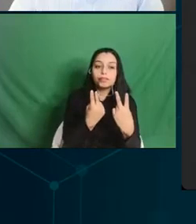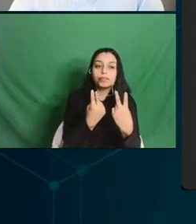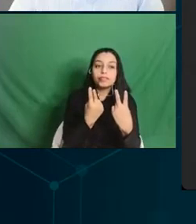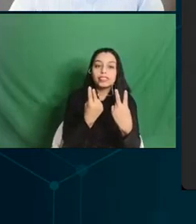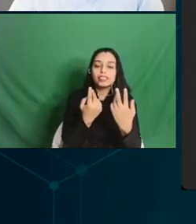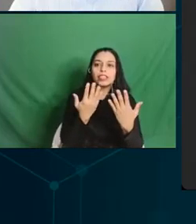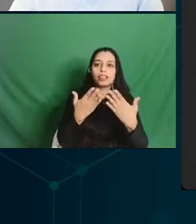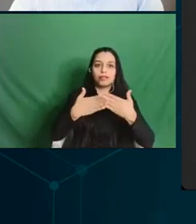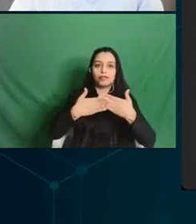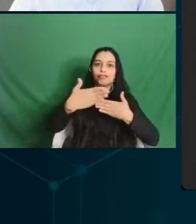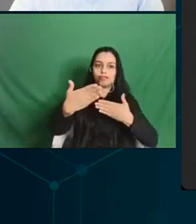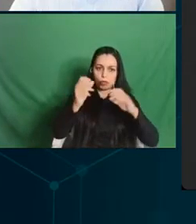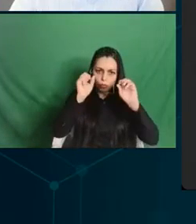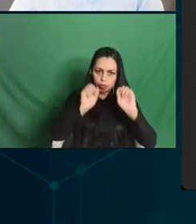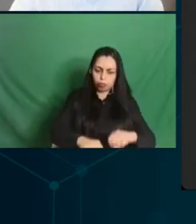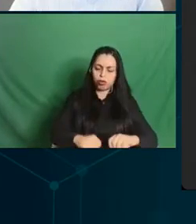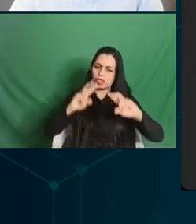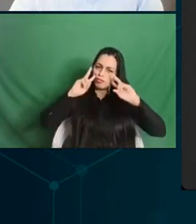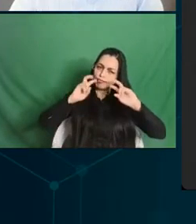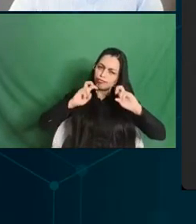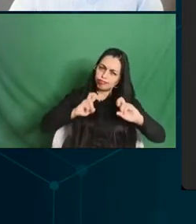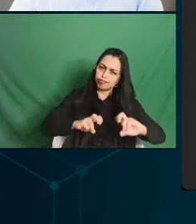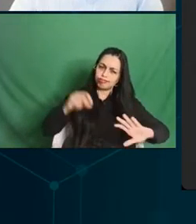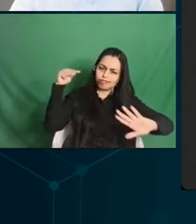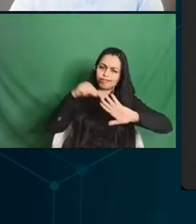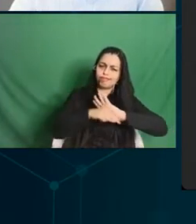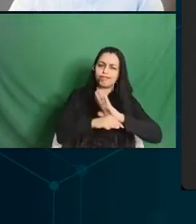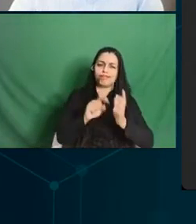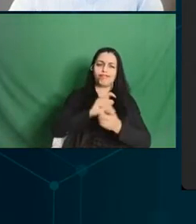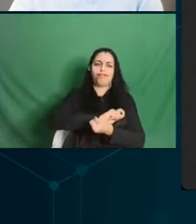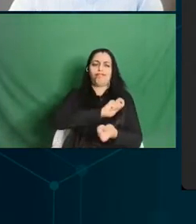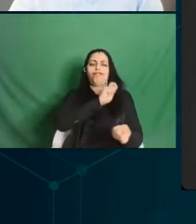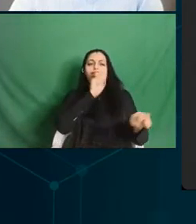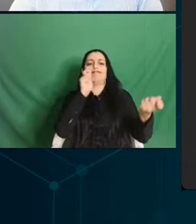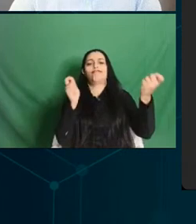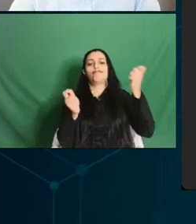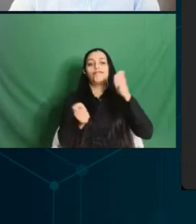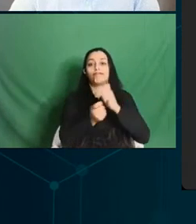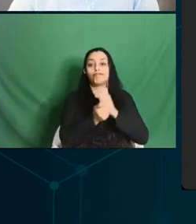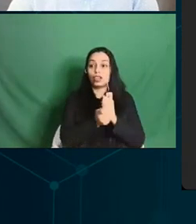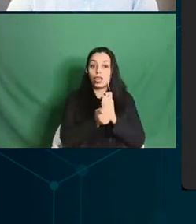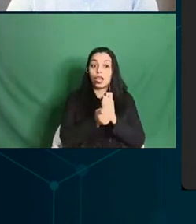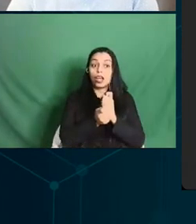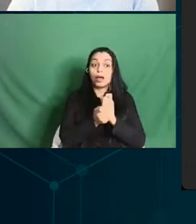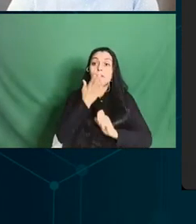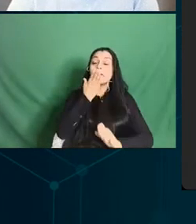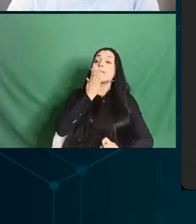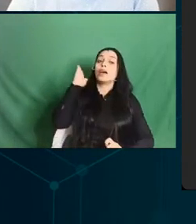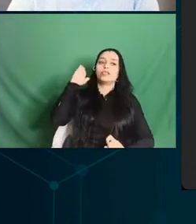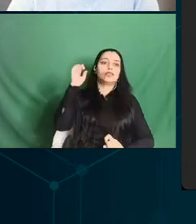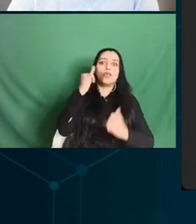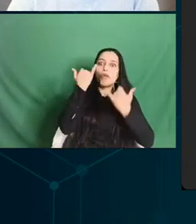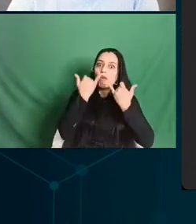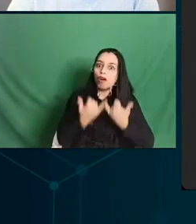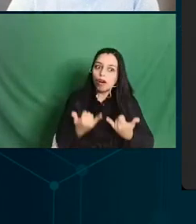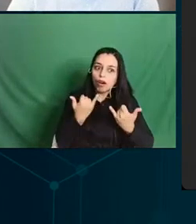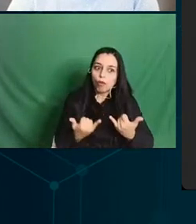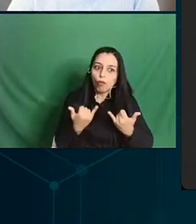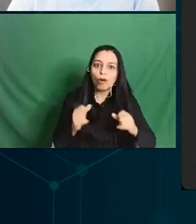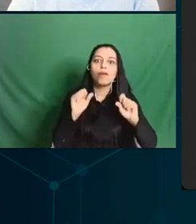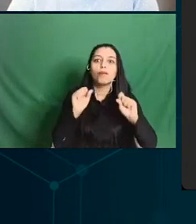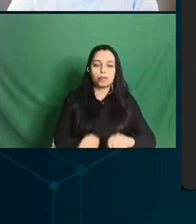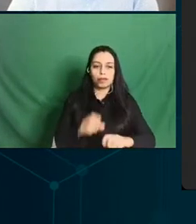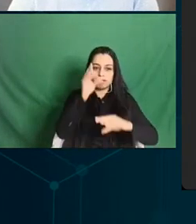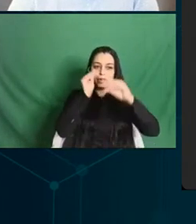going on, and John and I like to say, well, there's going to be an extinction that takes place, and I think right now you